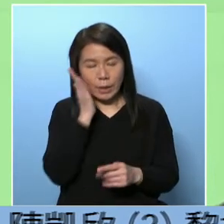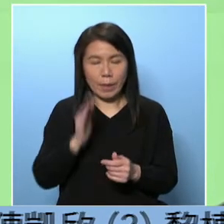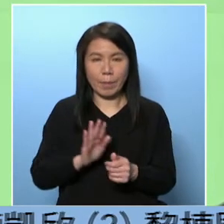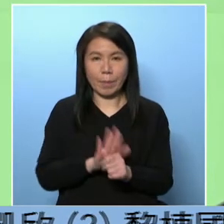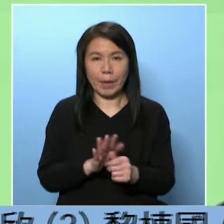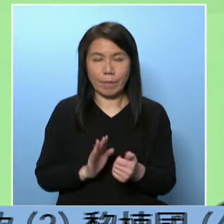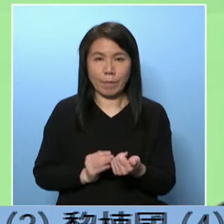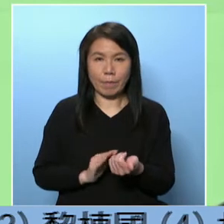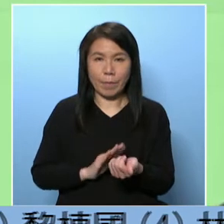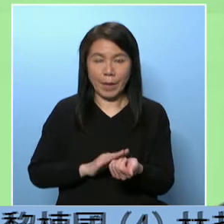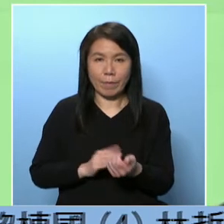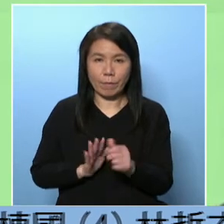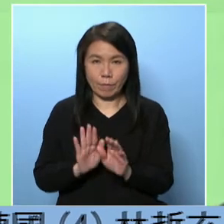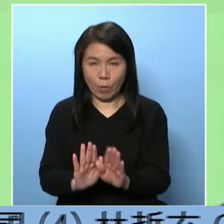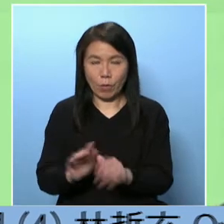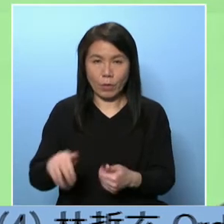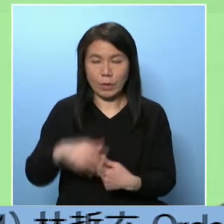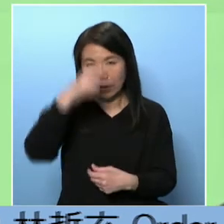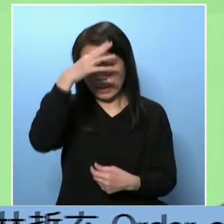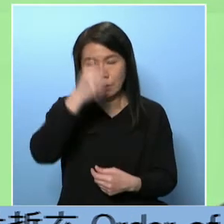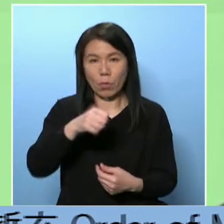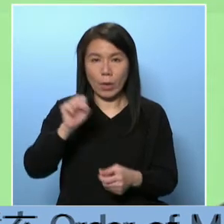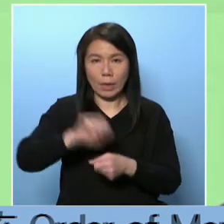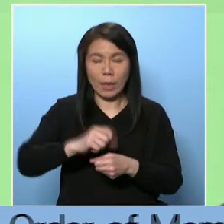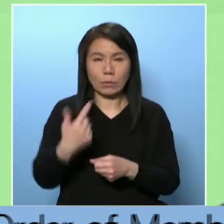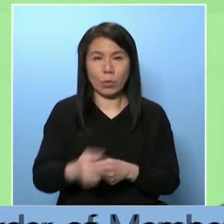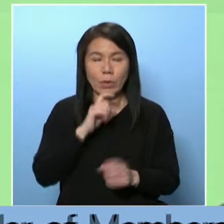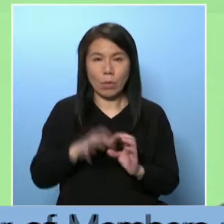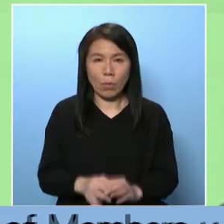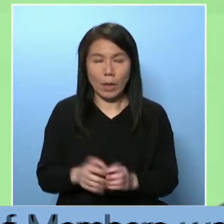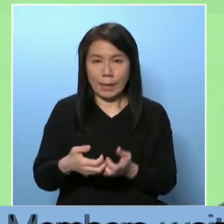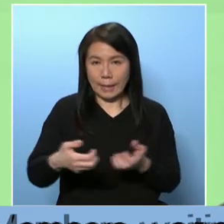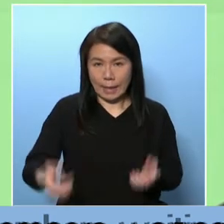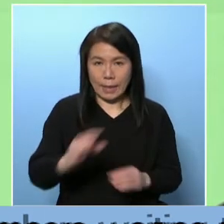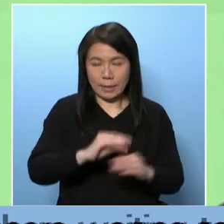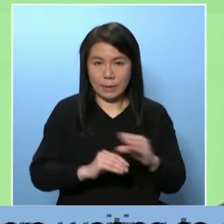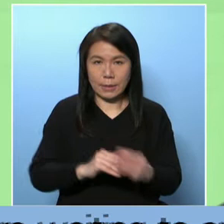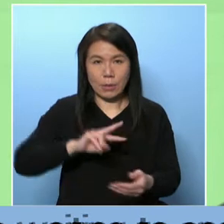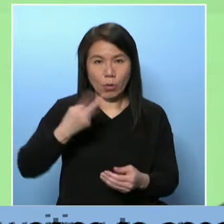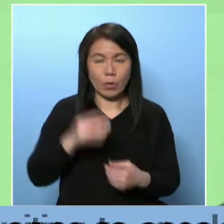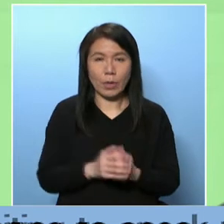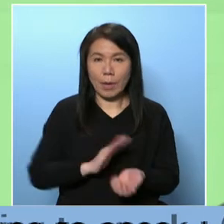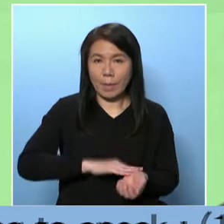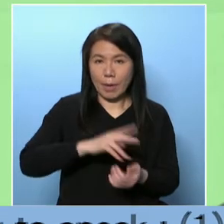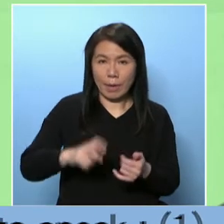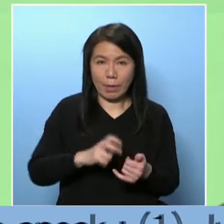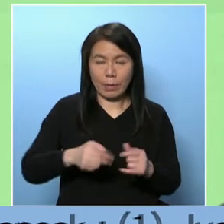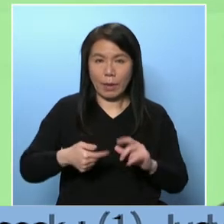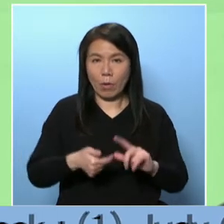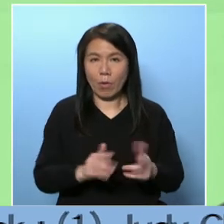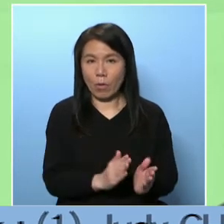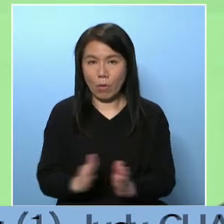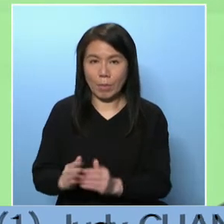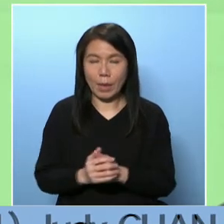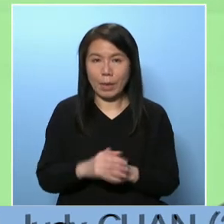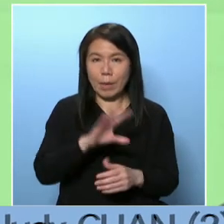villages via the mobile testing stations. And a couple of days ago, the CE also announced that isolation facilities